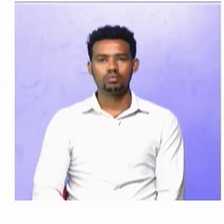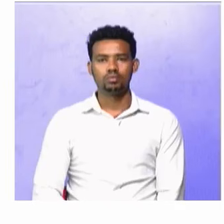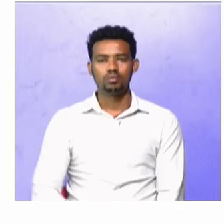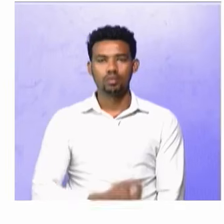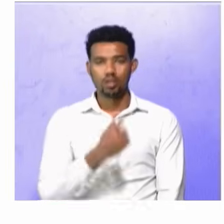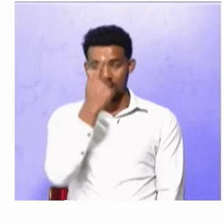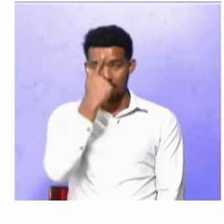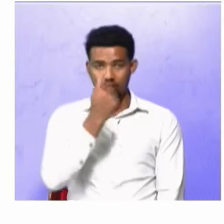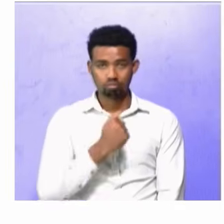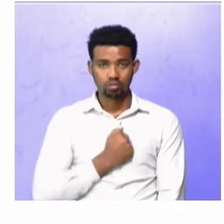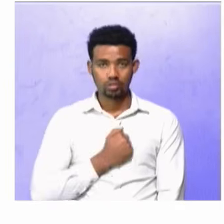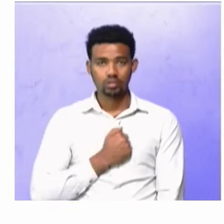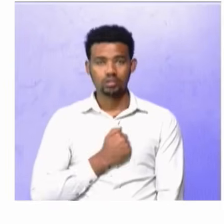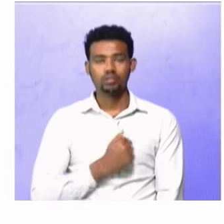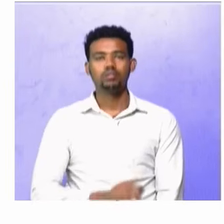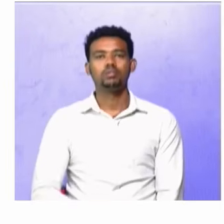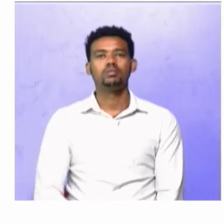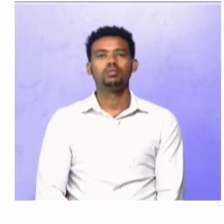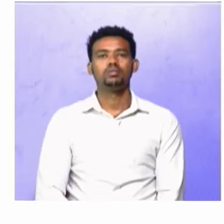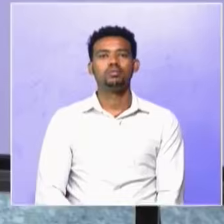honest.